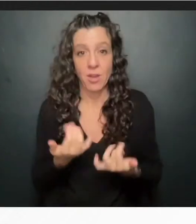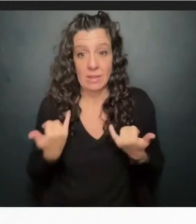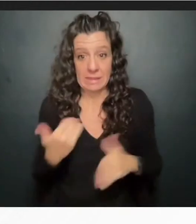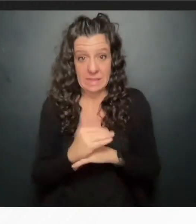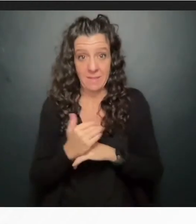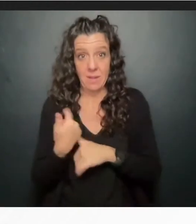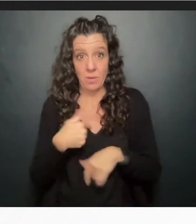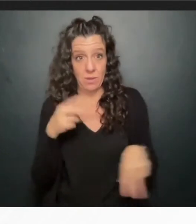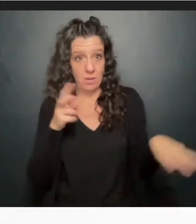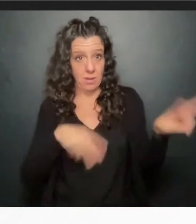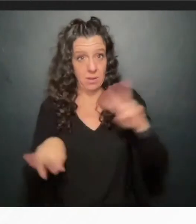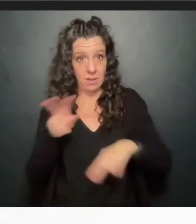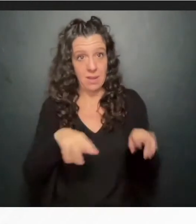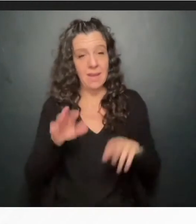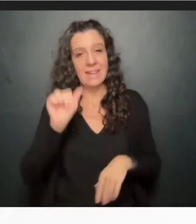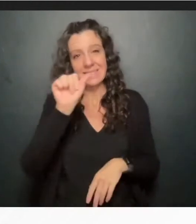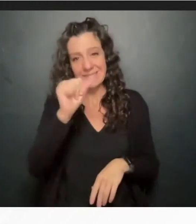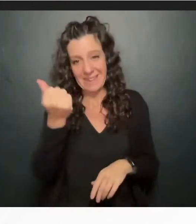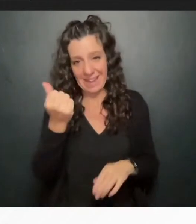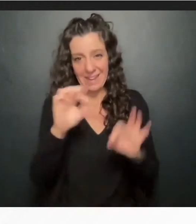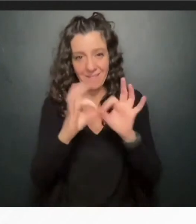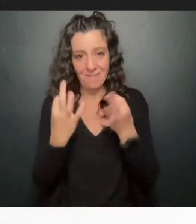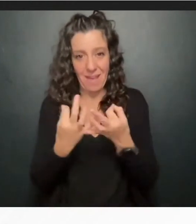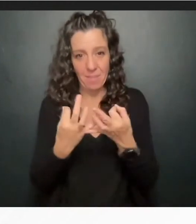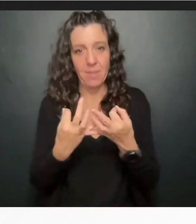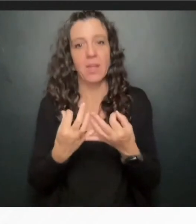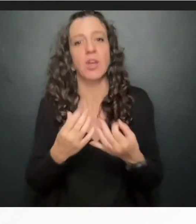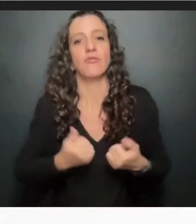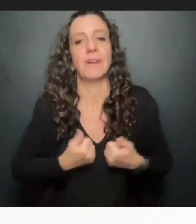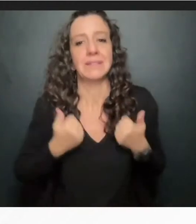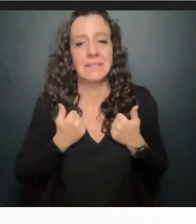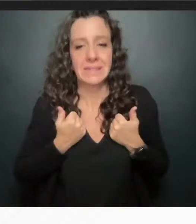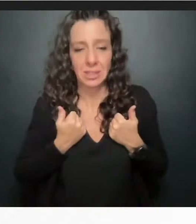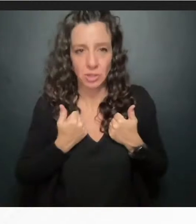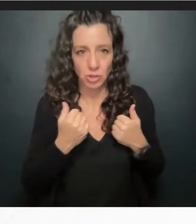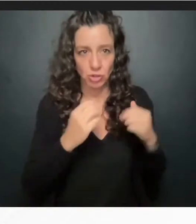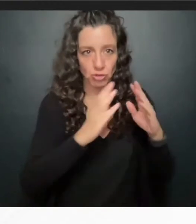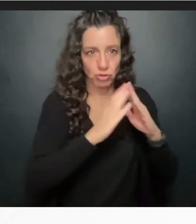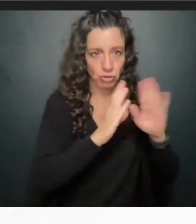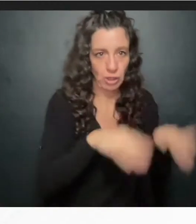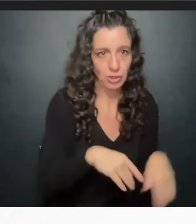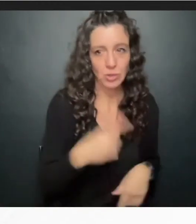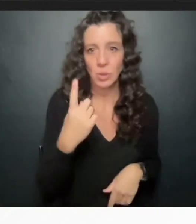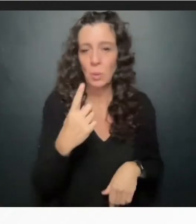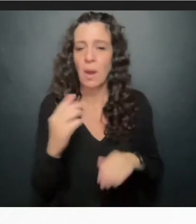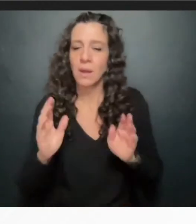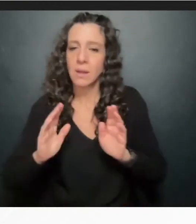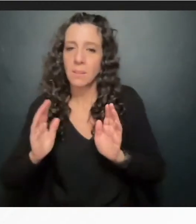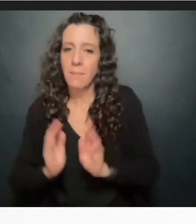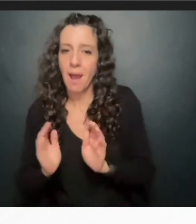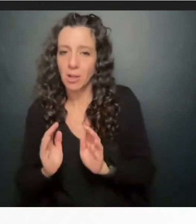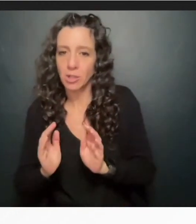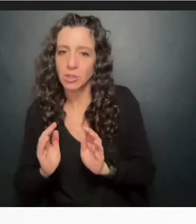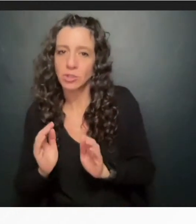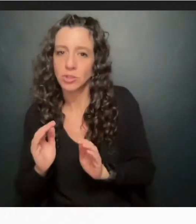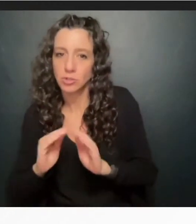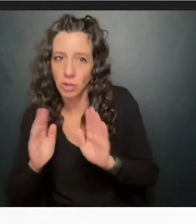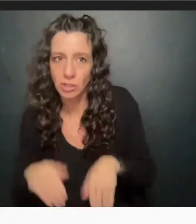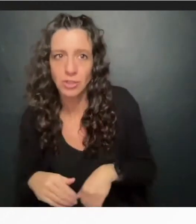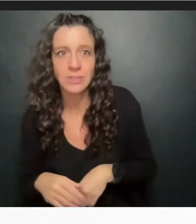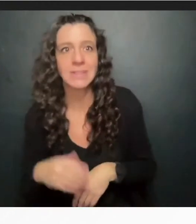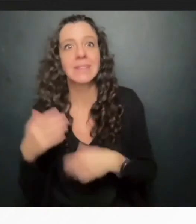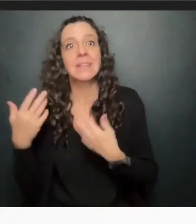damaged 10 family residential structures, 1 minor structure, and destroyed 6 residential structures and